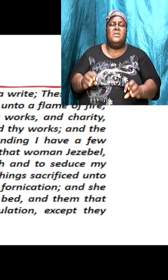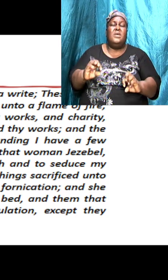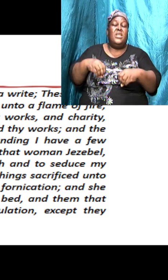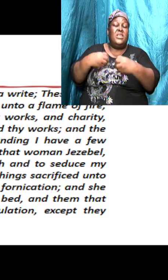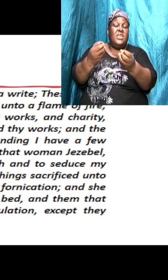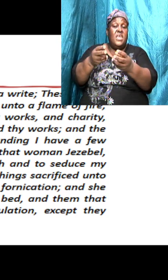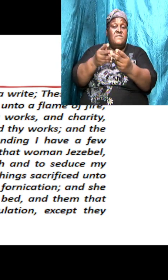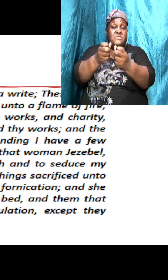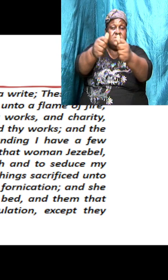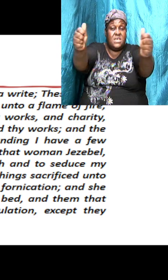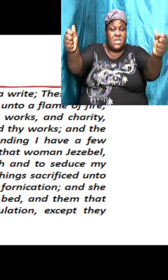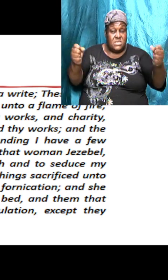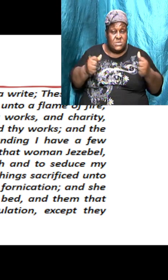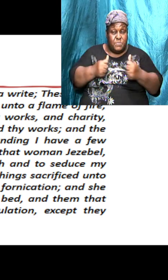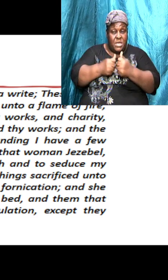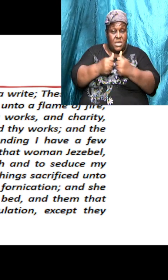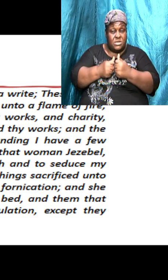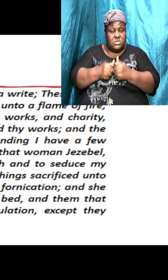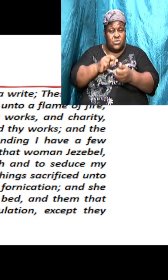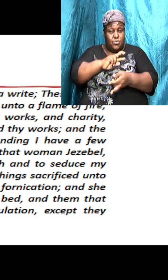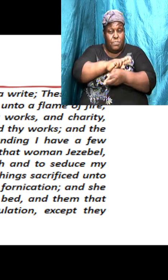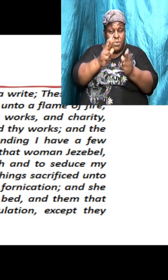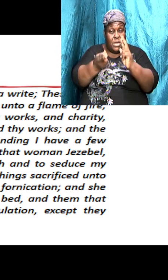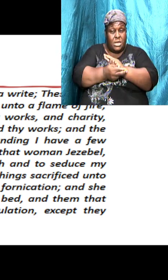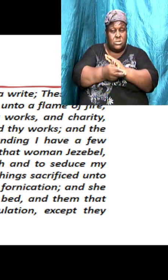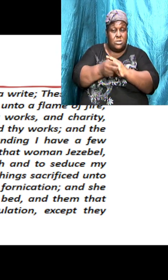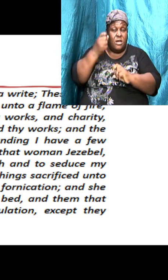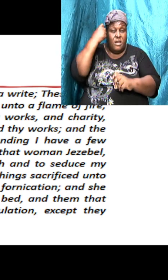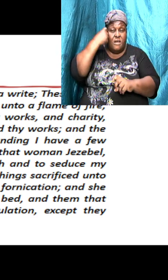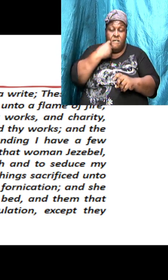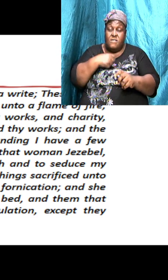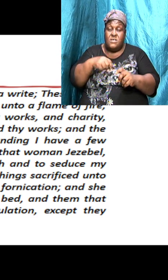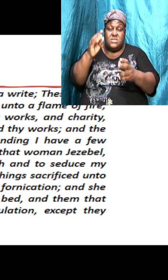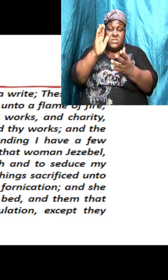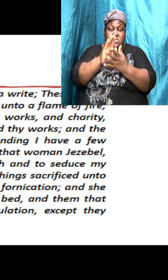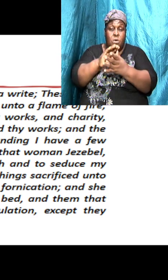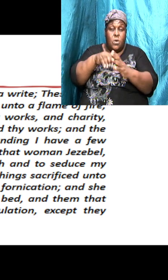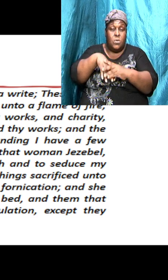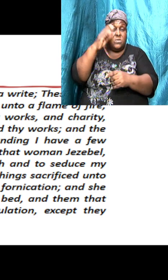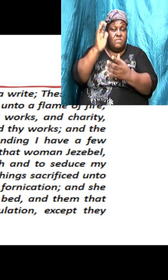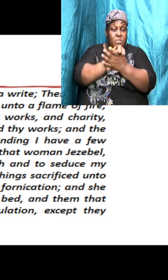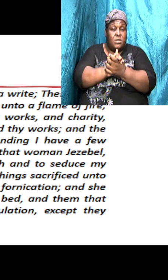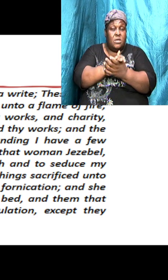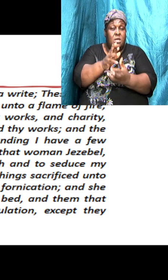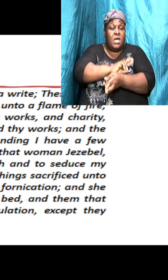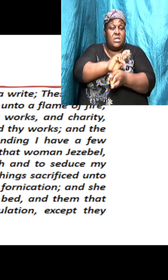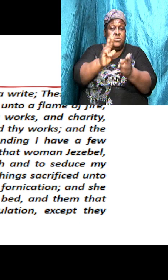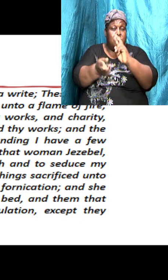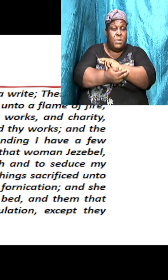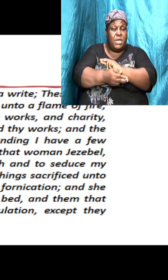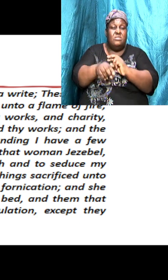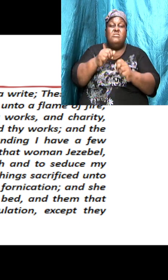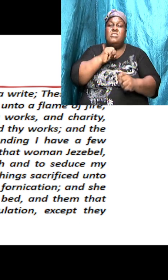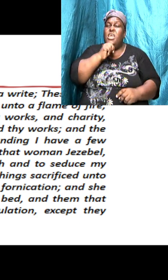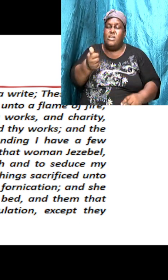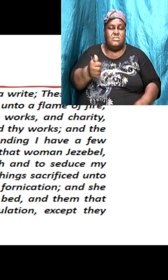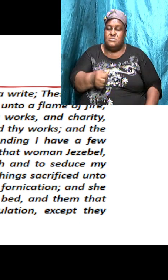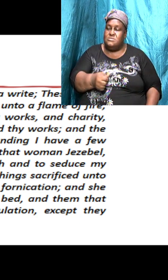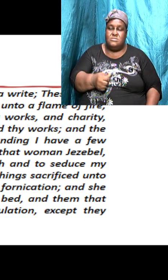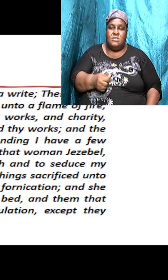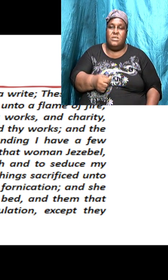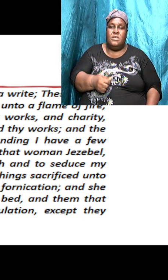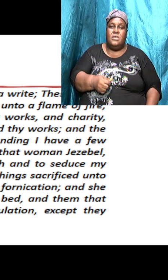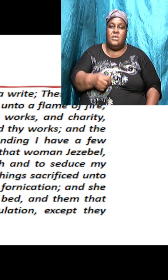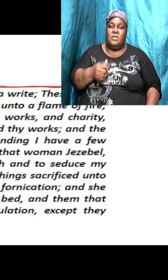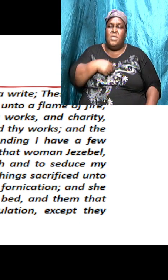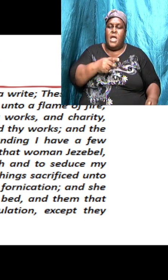to repent of her fornication, and she repented not. Behold, I will cast her into